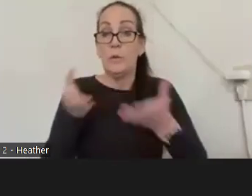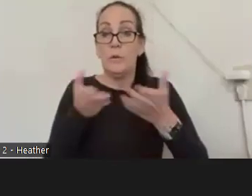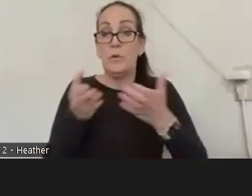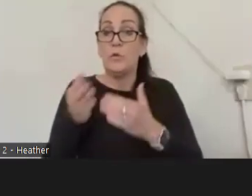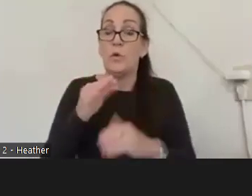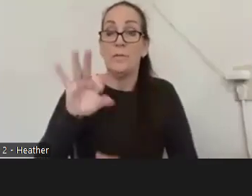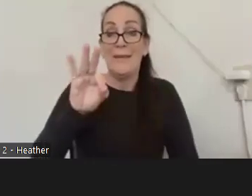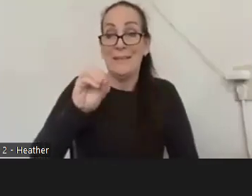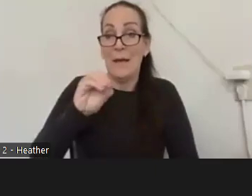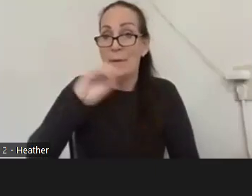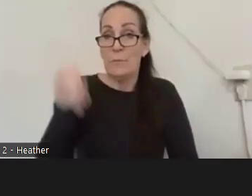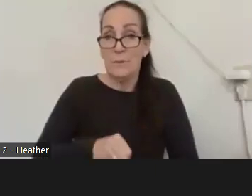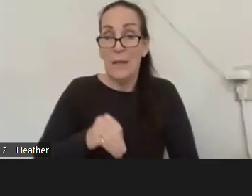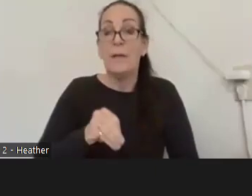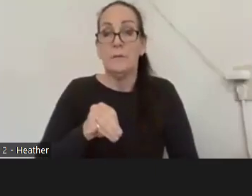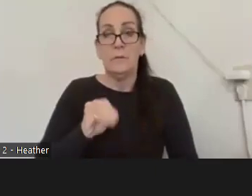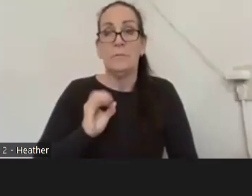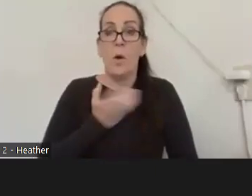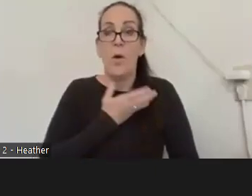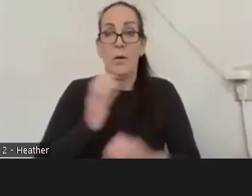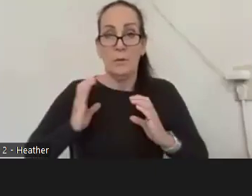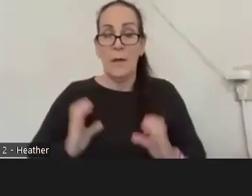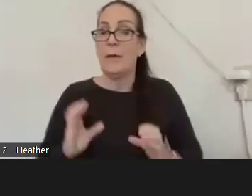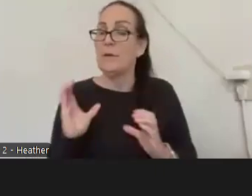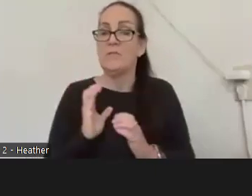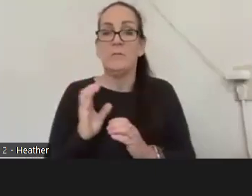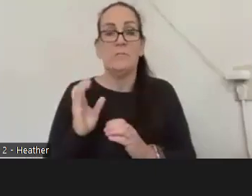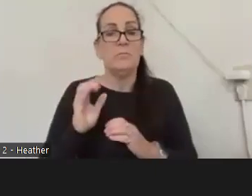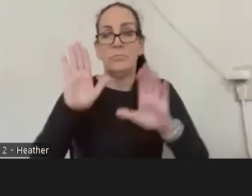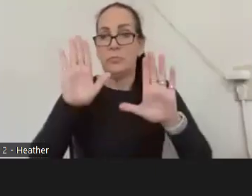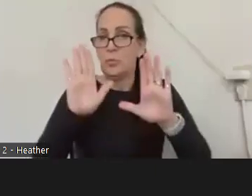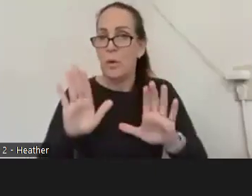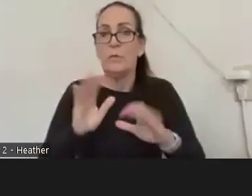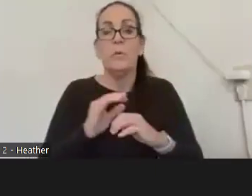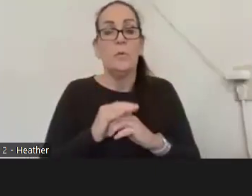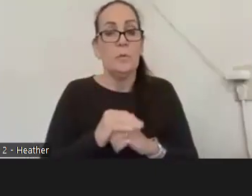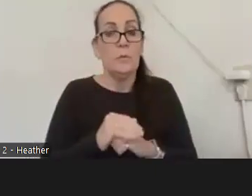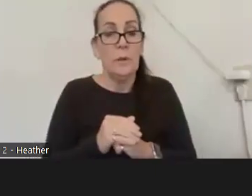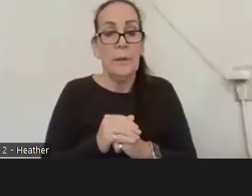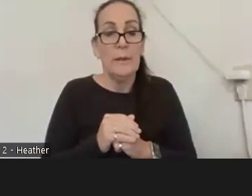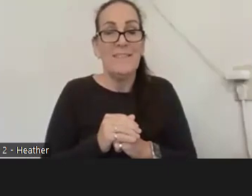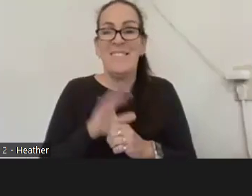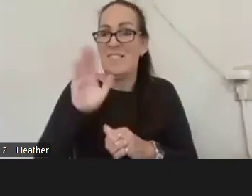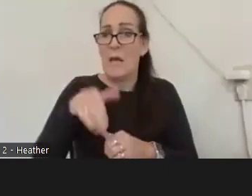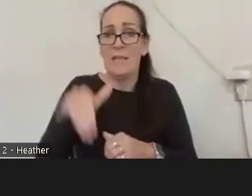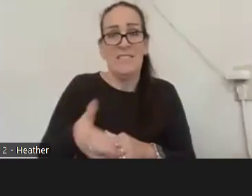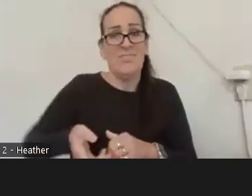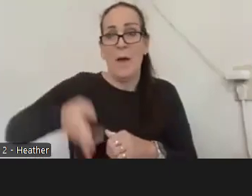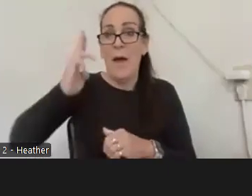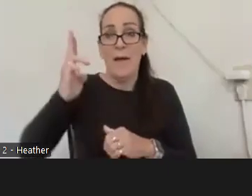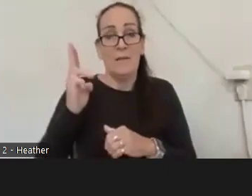is the highest it's ever been. And I would say it's sad to say I've